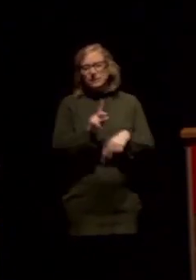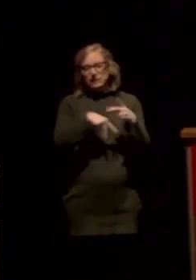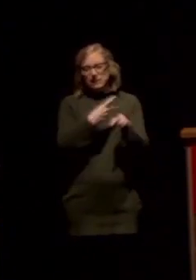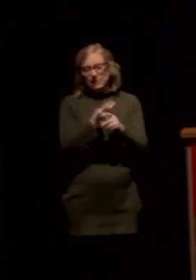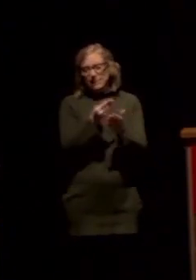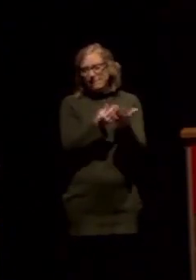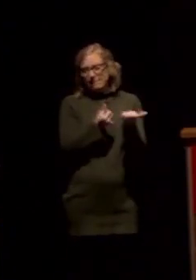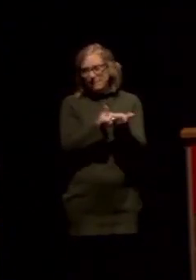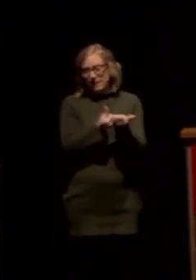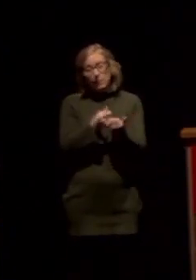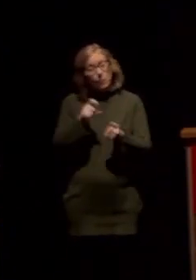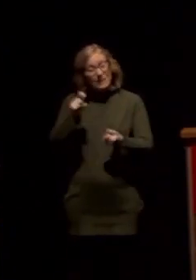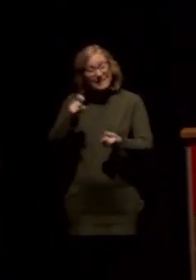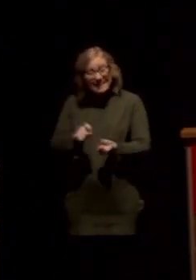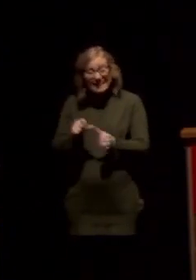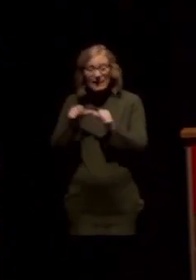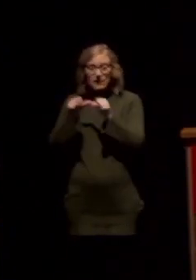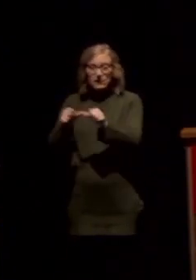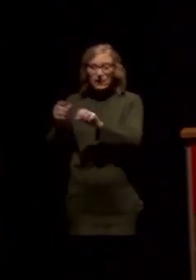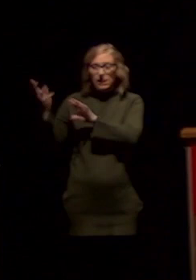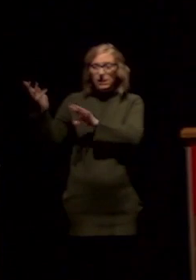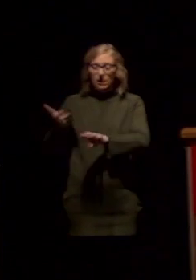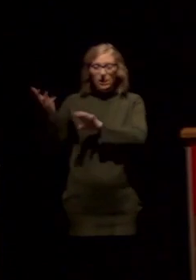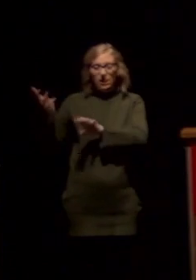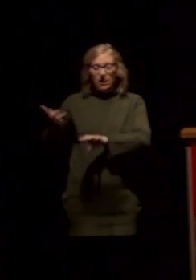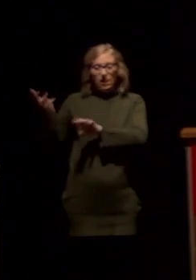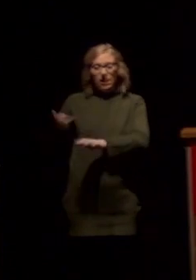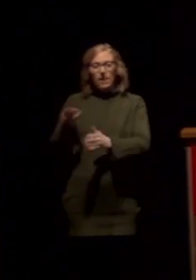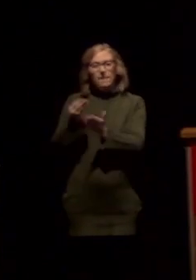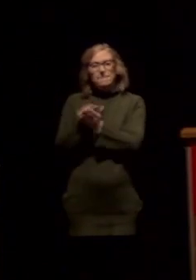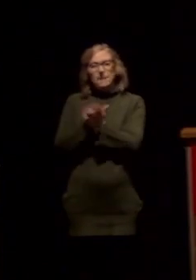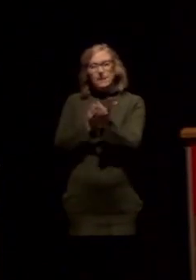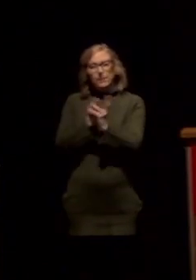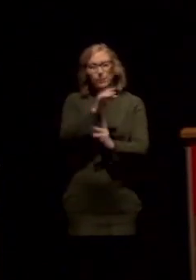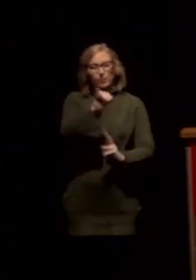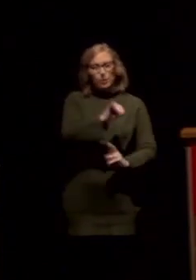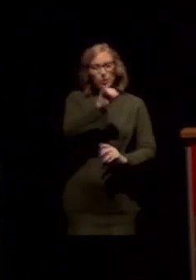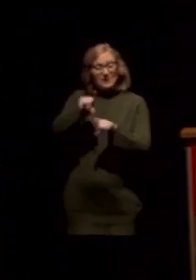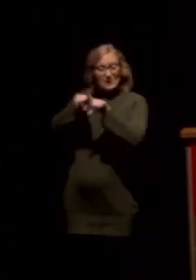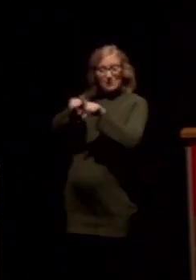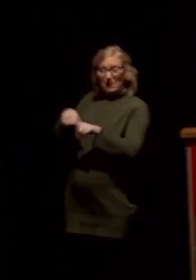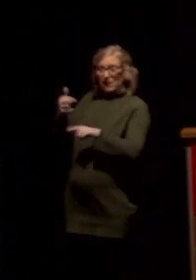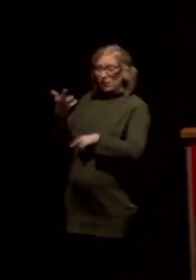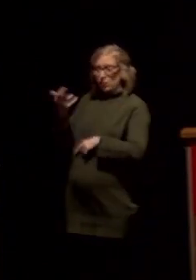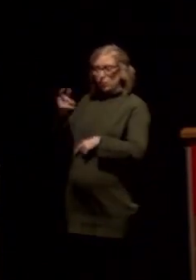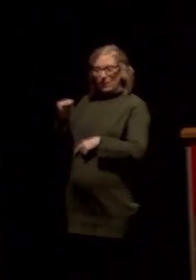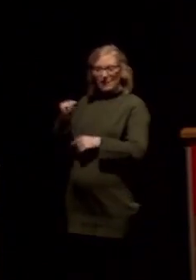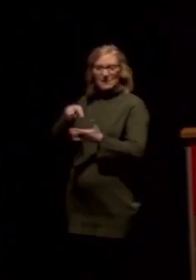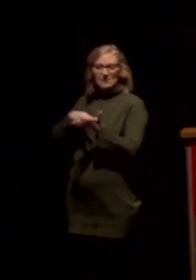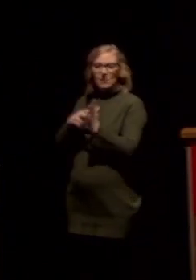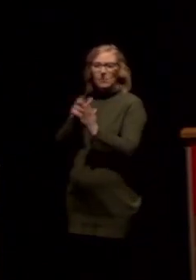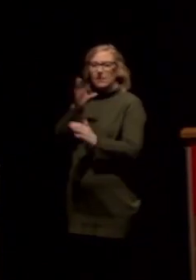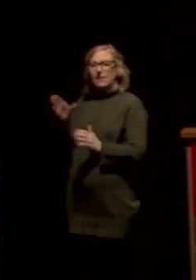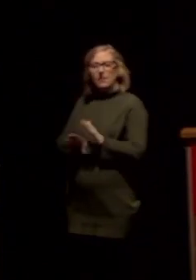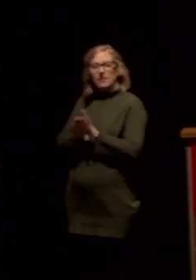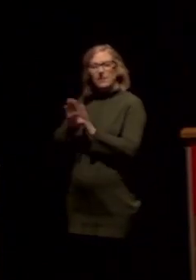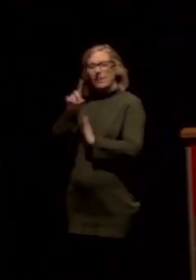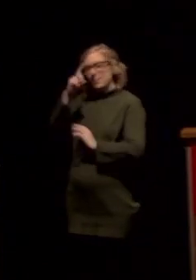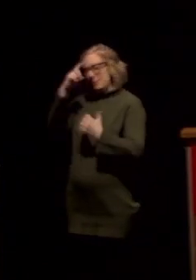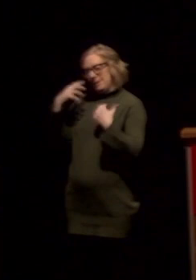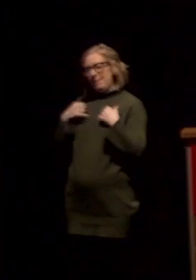that steady stream of money that you get through insurance, because relying on grants is what led us to not even developing a mental health system.